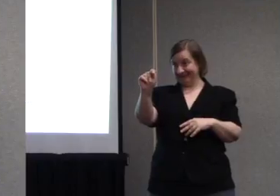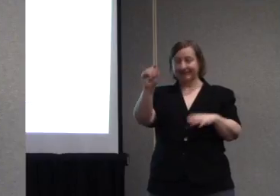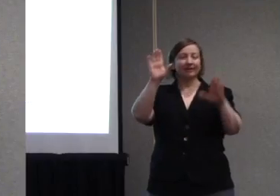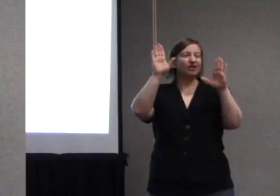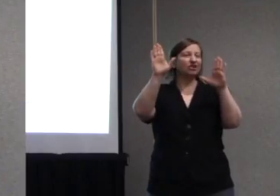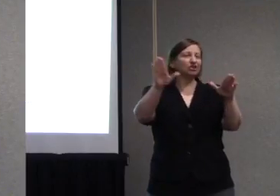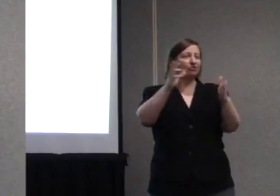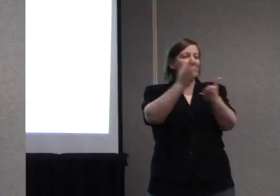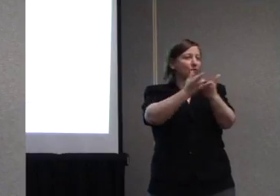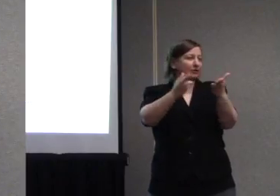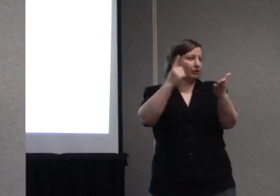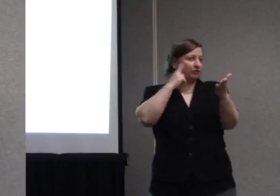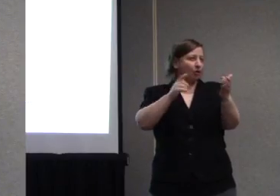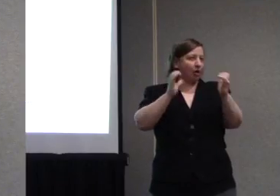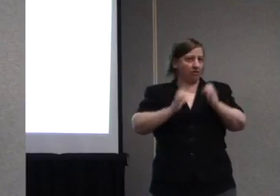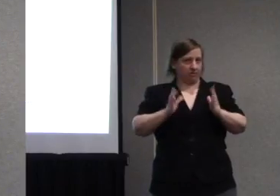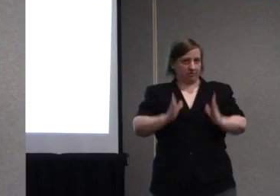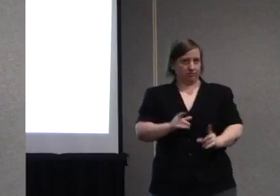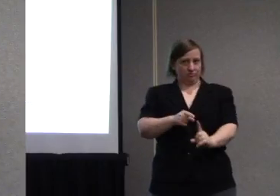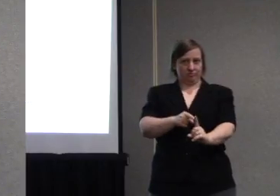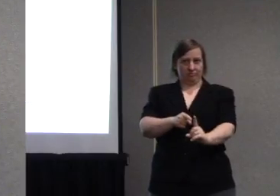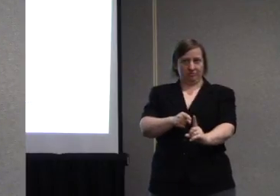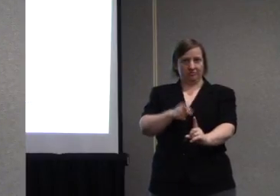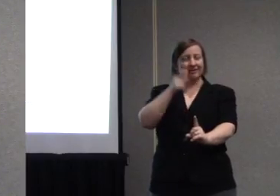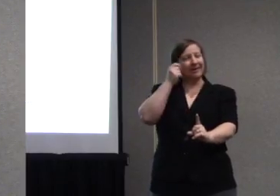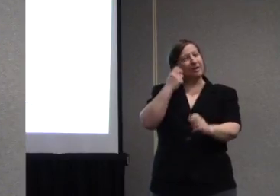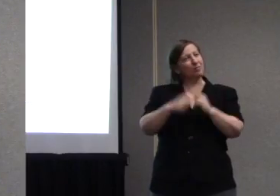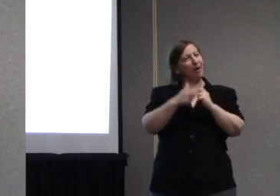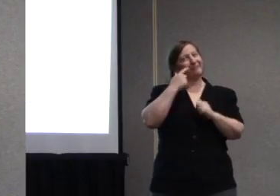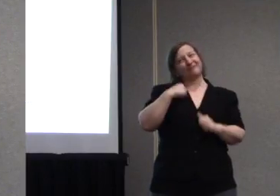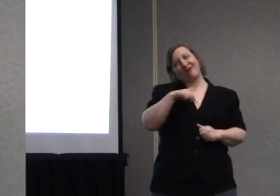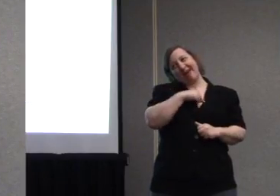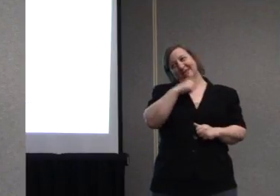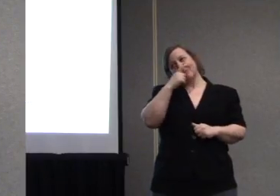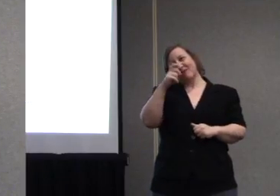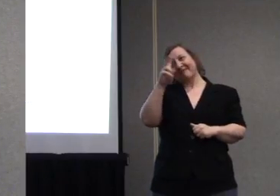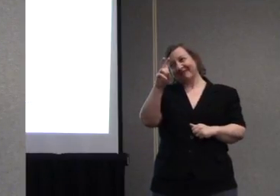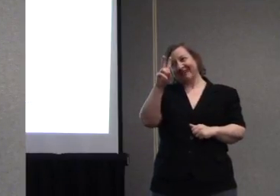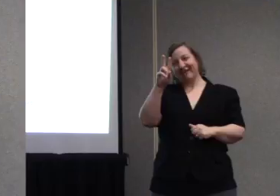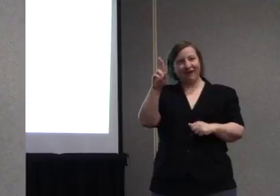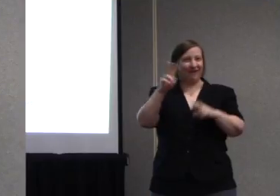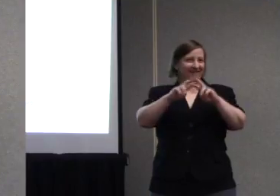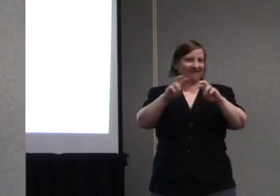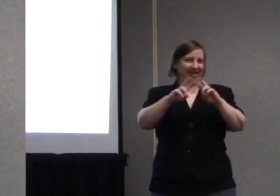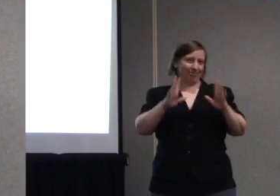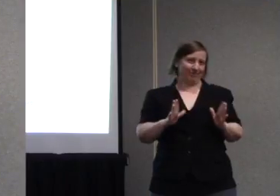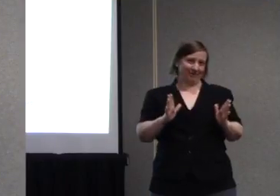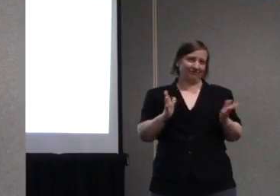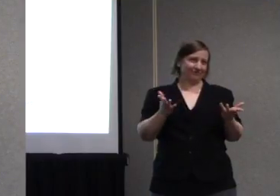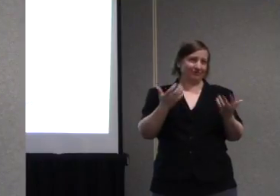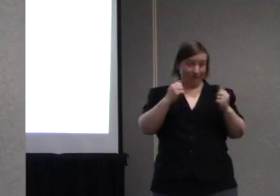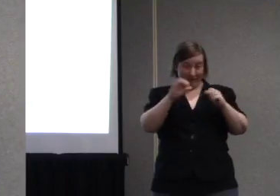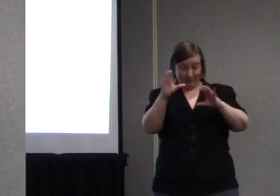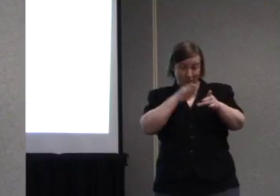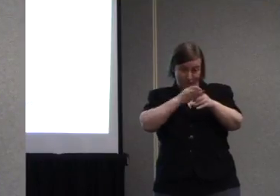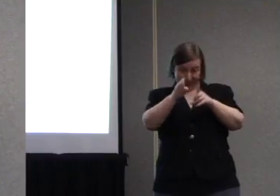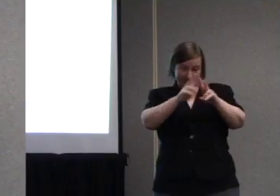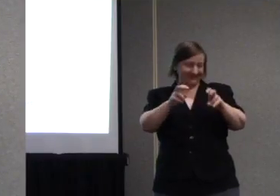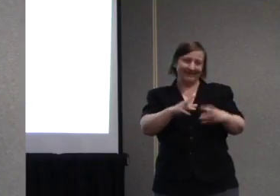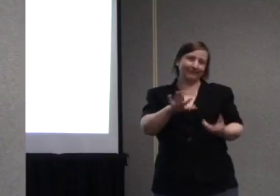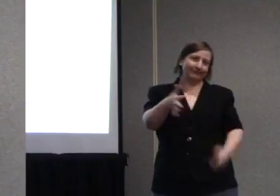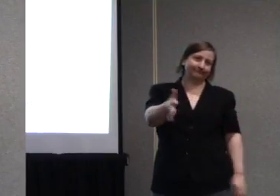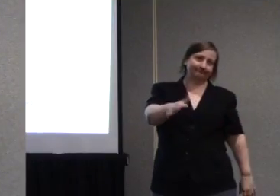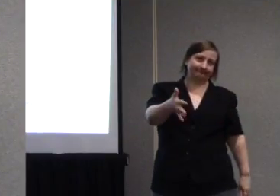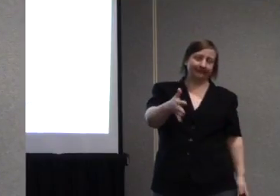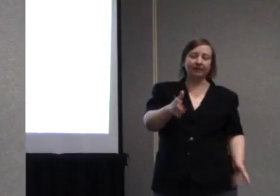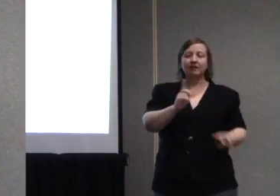great resource for consumers. It's a little bit problematic for us that are vocational evaluators or trying